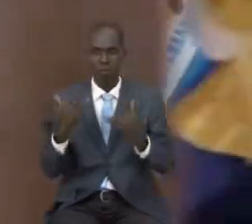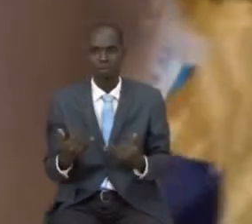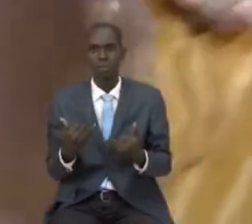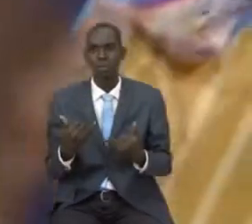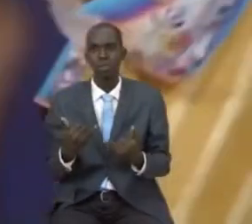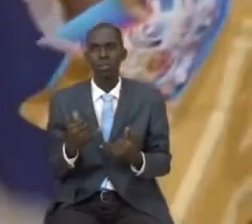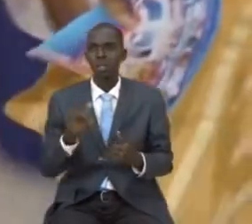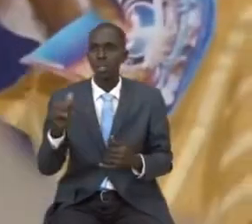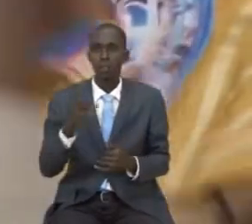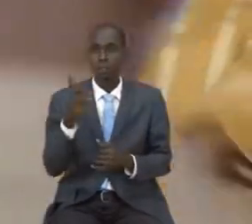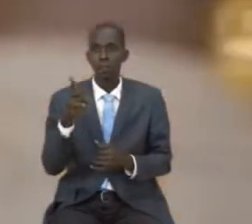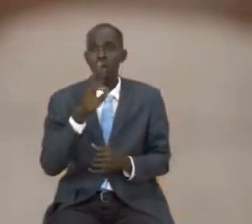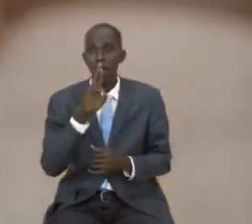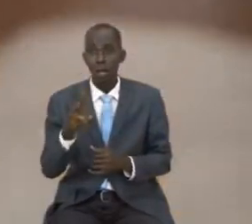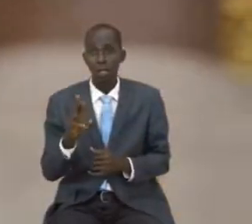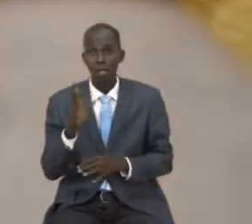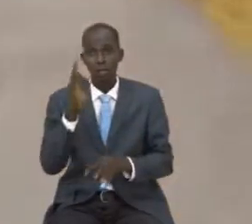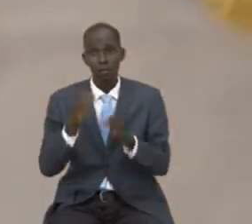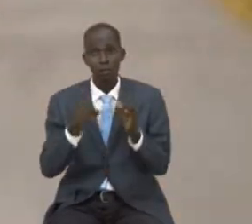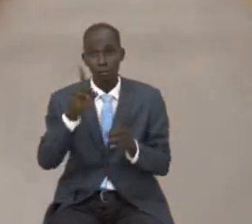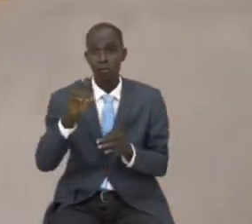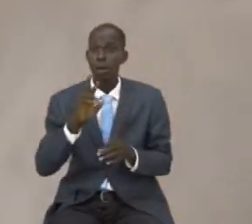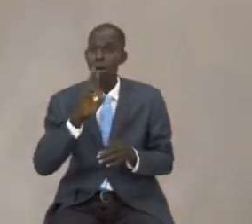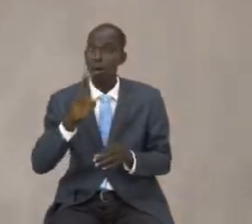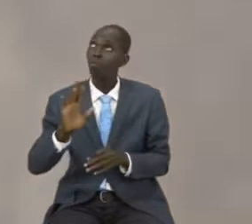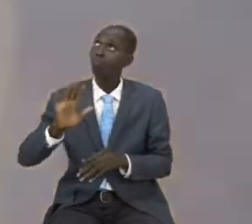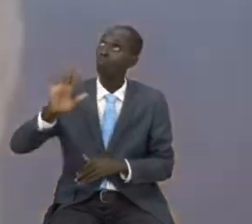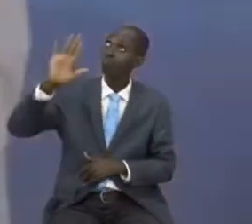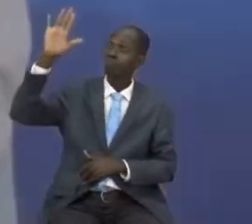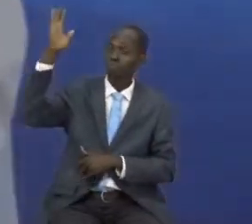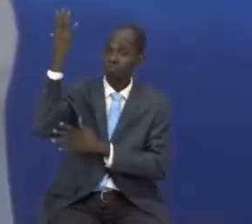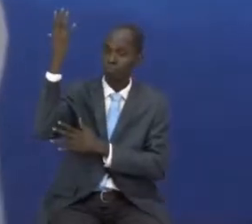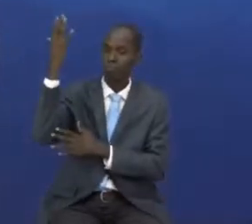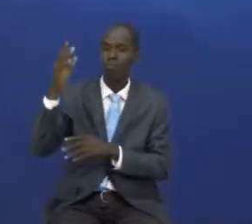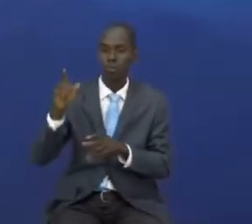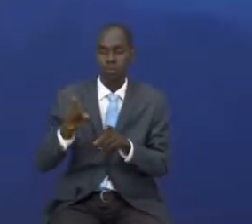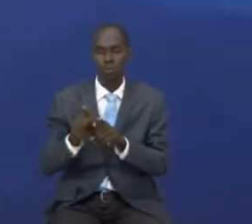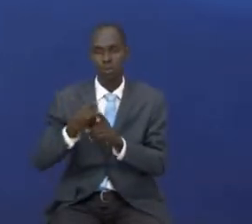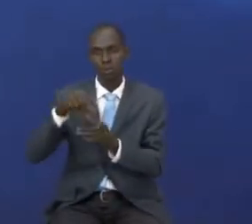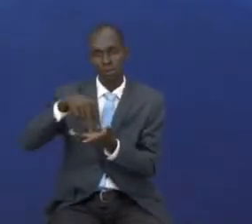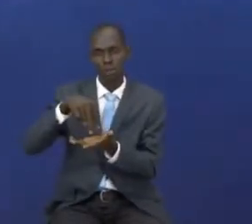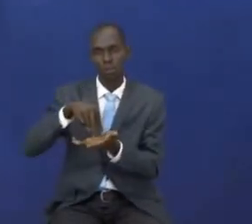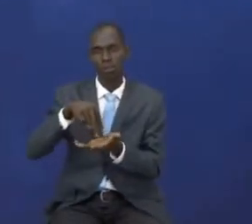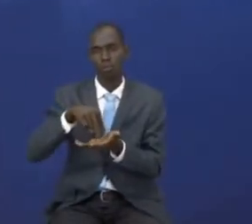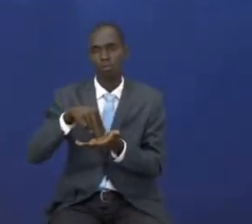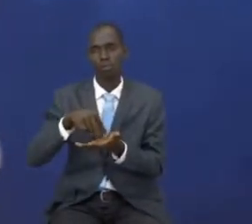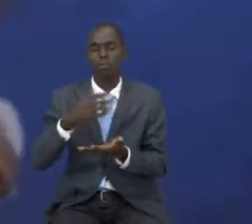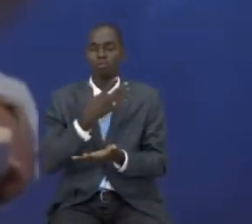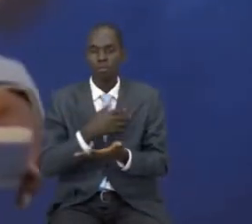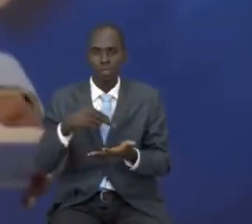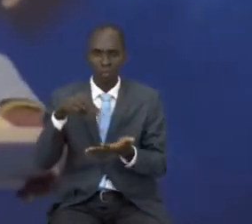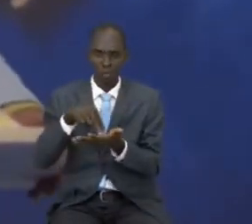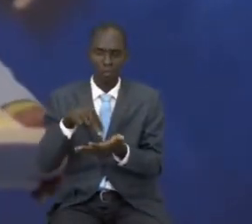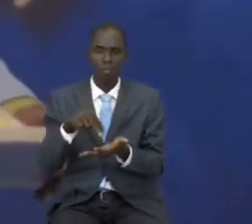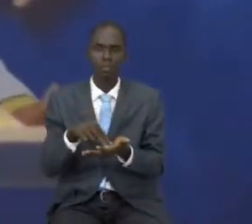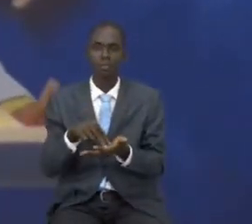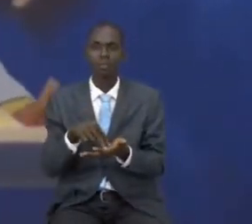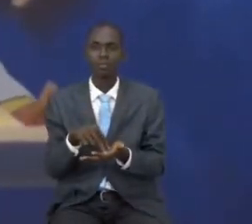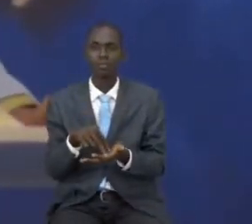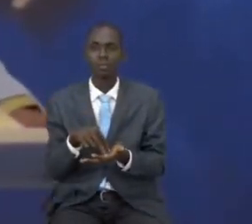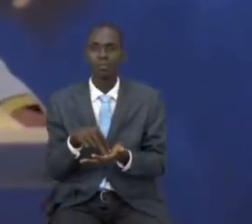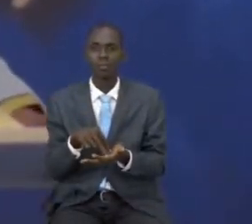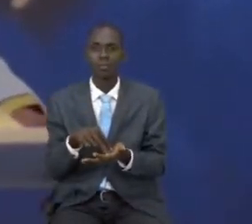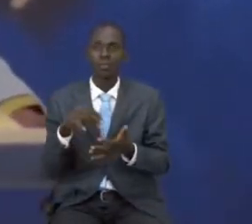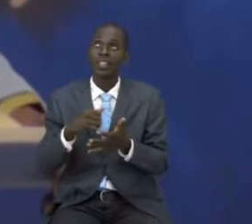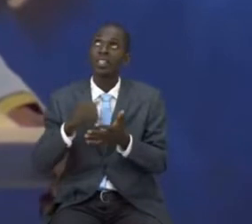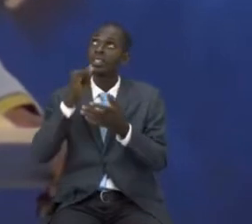you are, if you're raising up your hand, just stand up wherever you are. Stand up wherever you are. It's